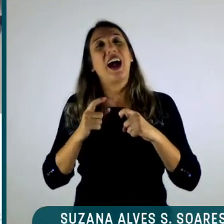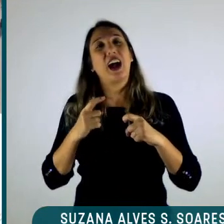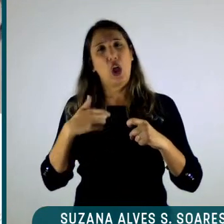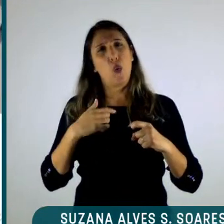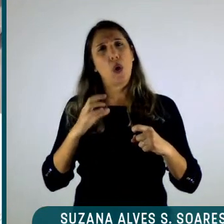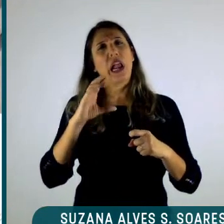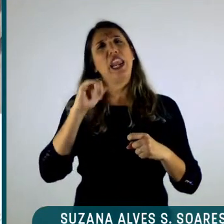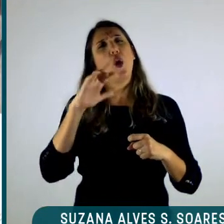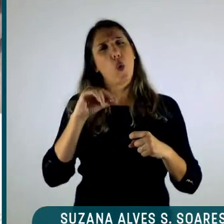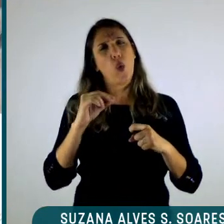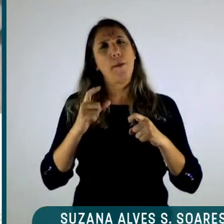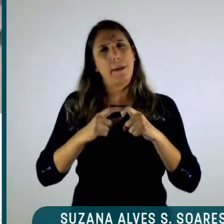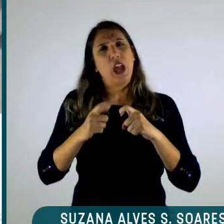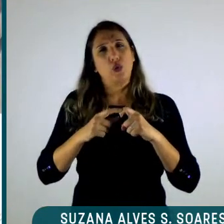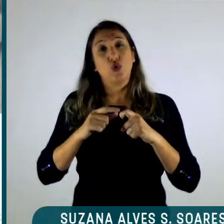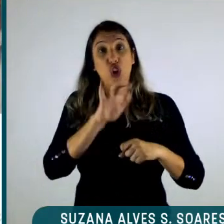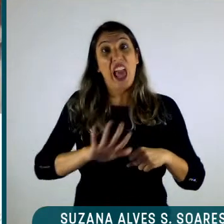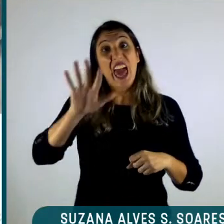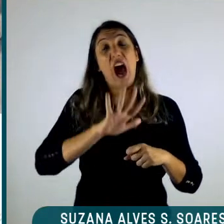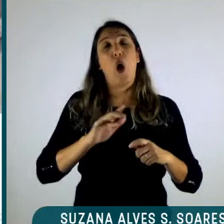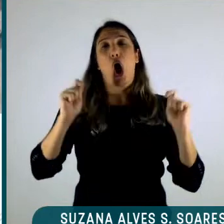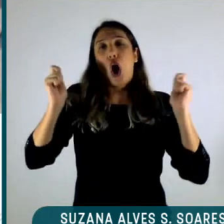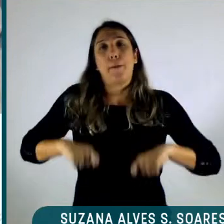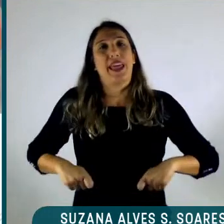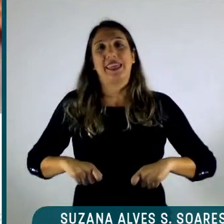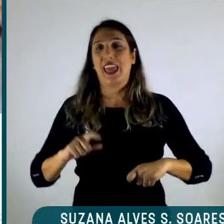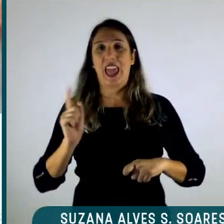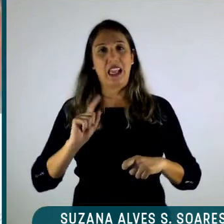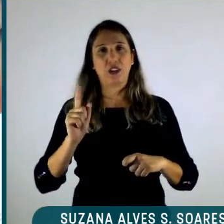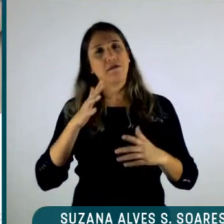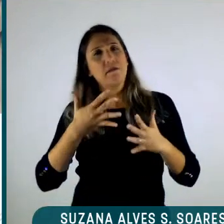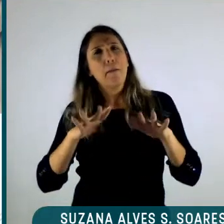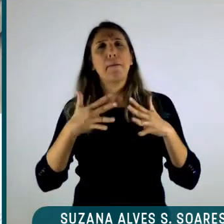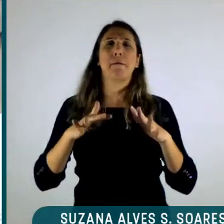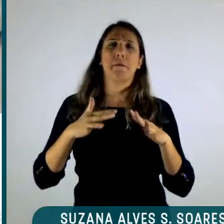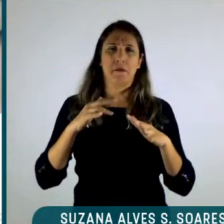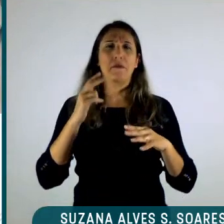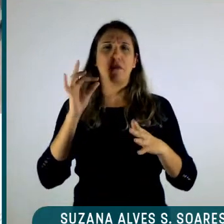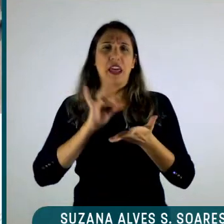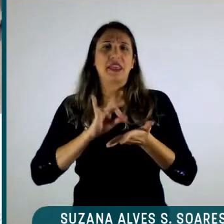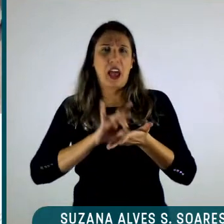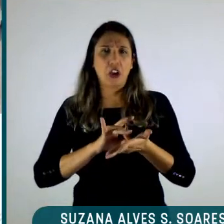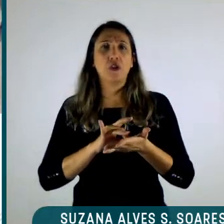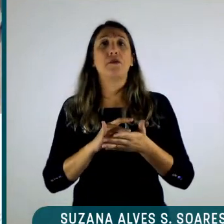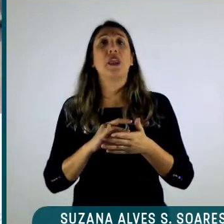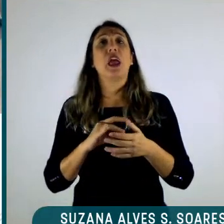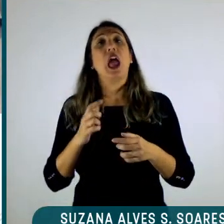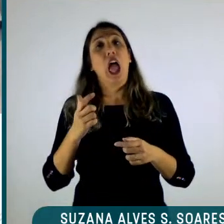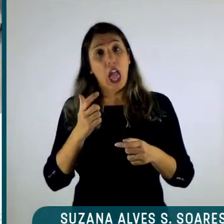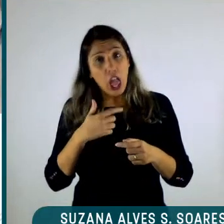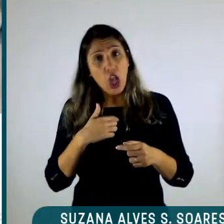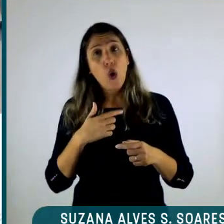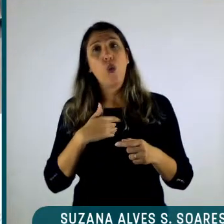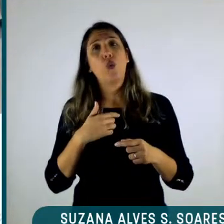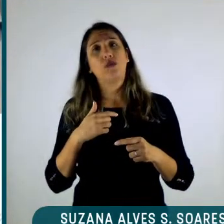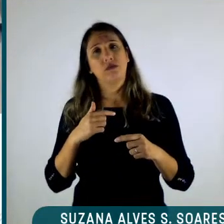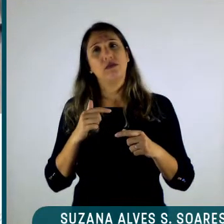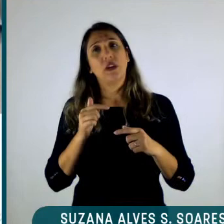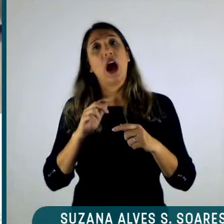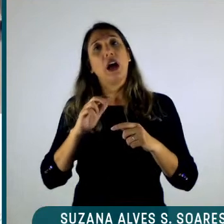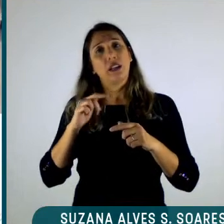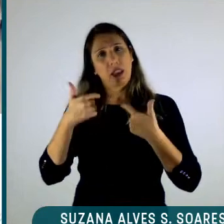oncologist. I'm an average clinician. I'm to be very